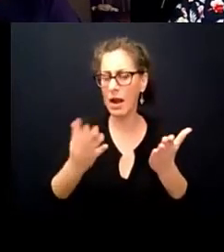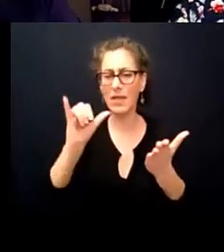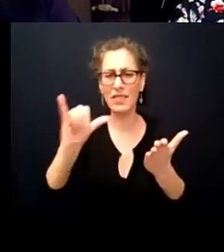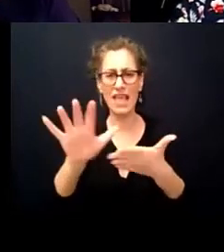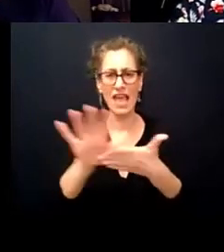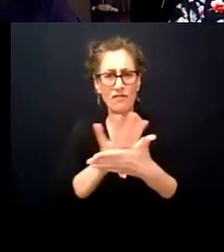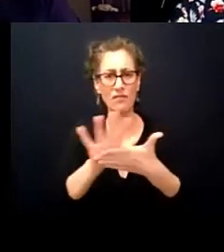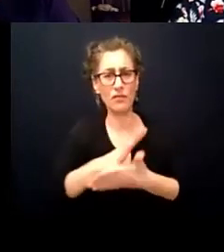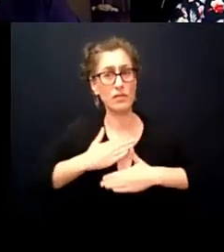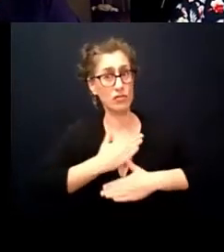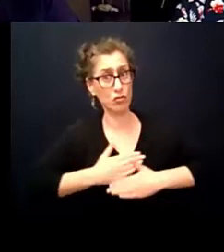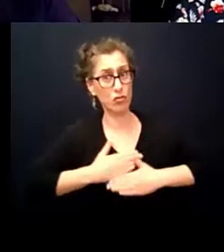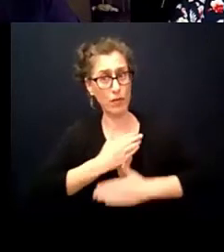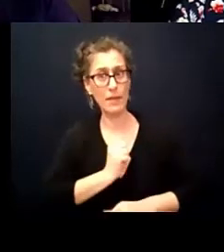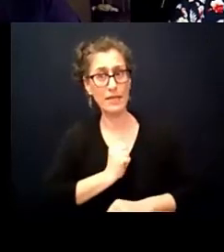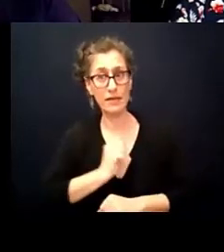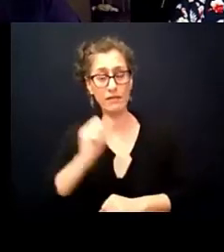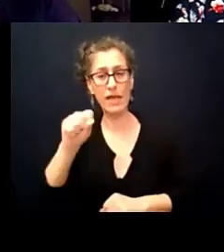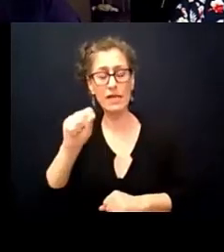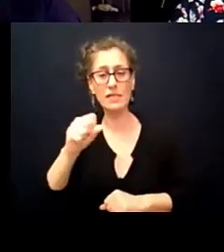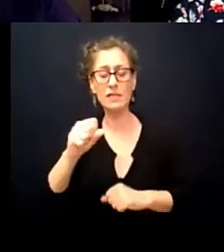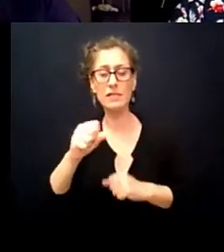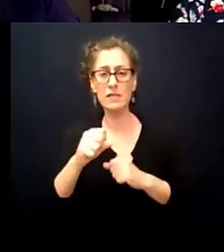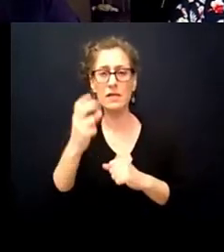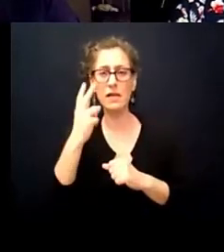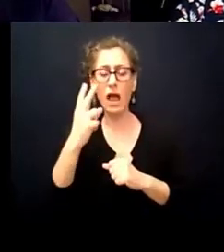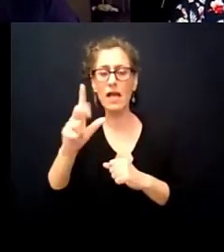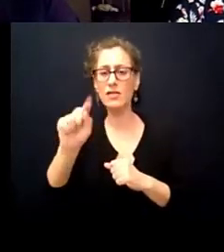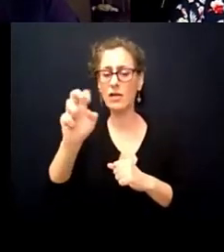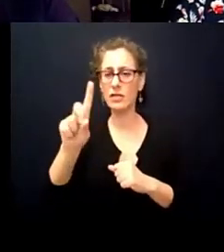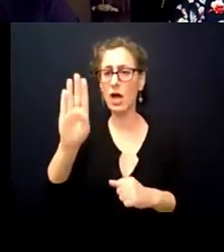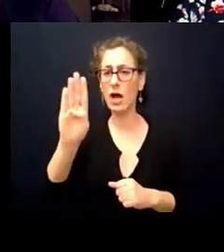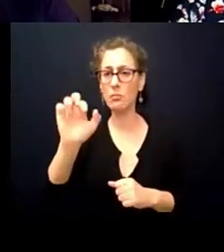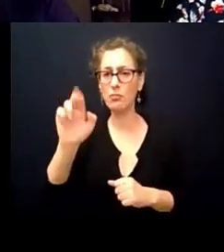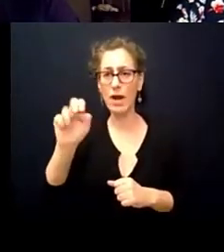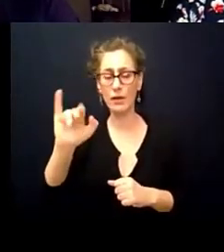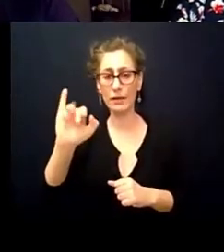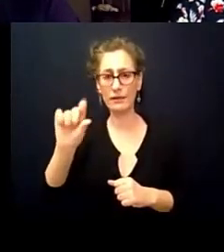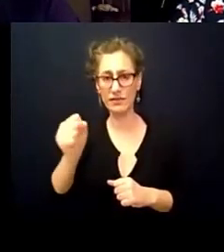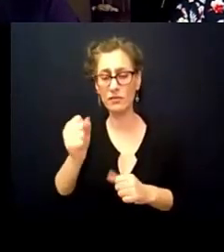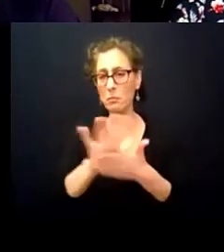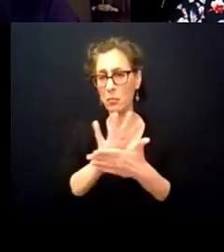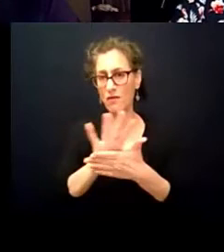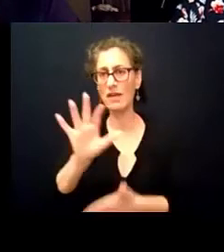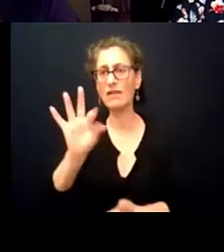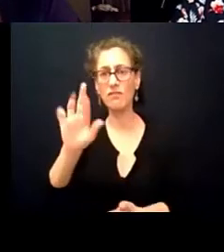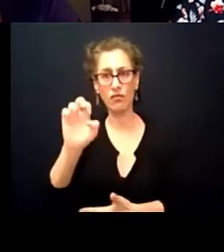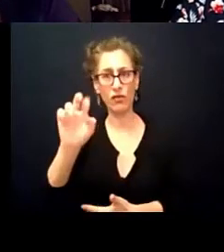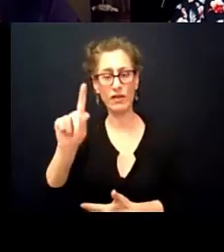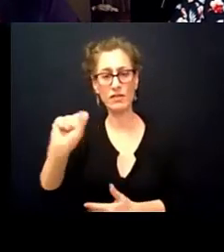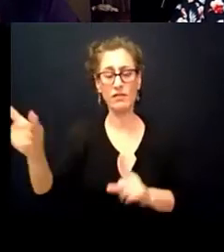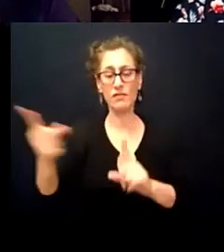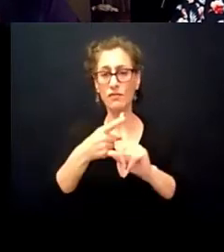really enjoyed. I actually saw Todd Browning's Freaks for the first time this year, and I